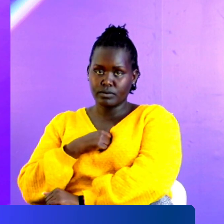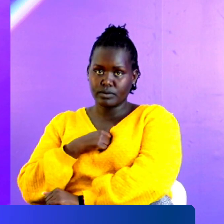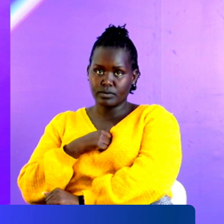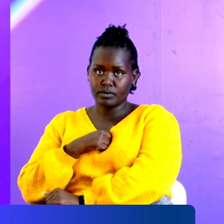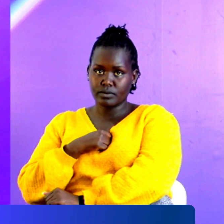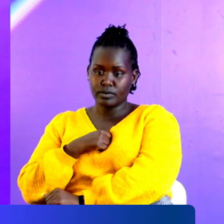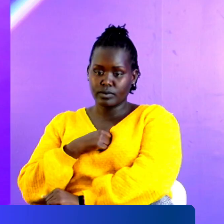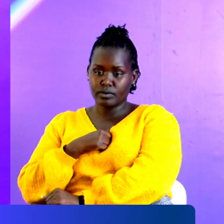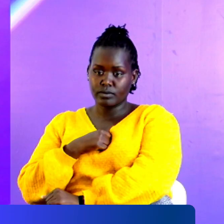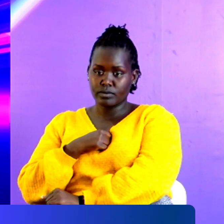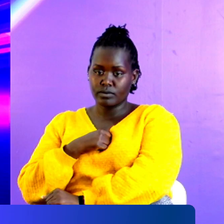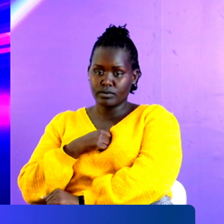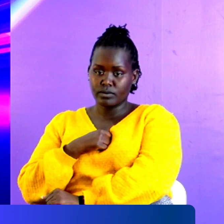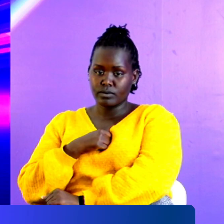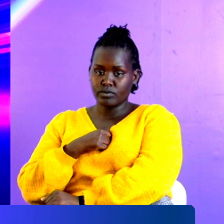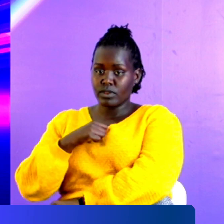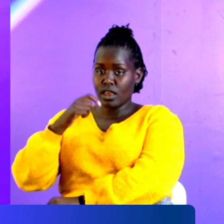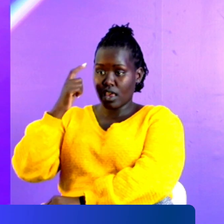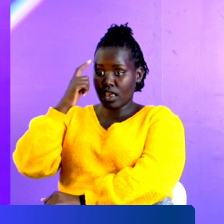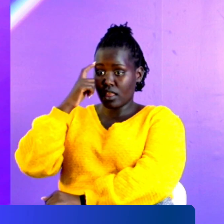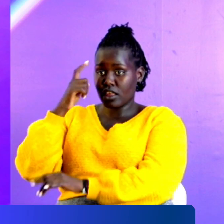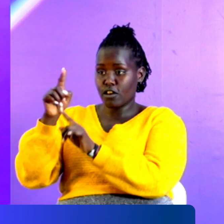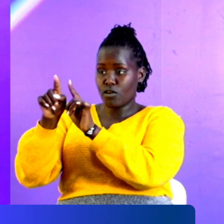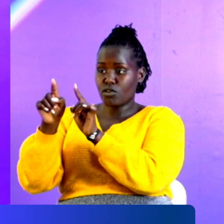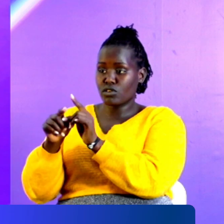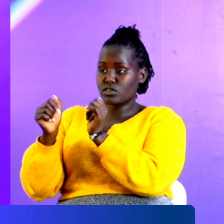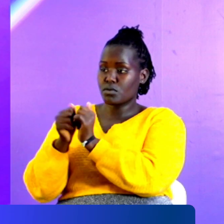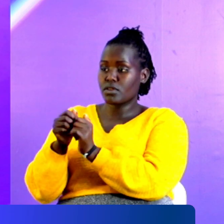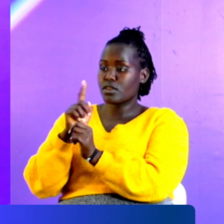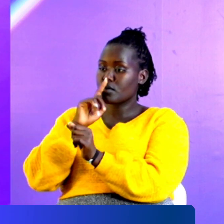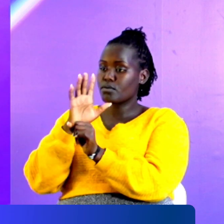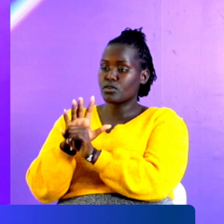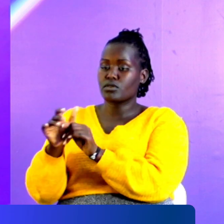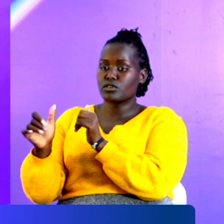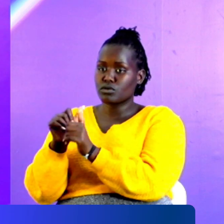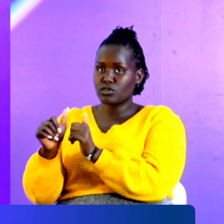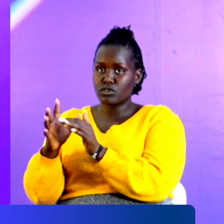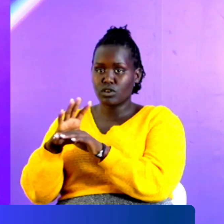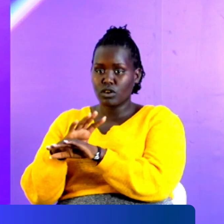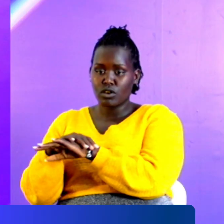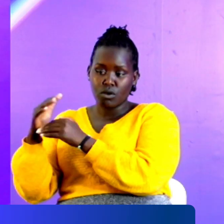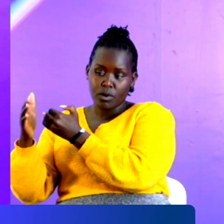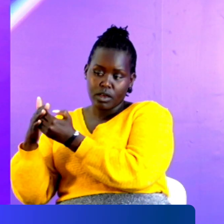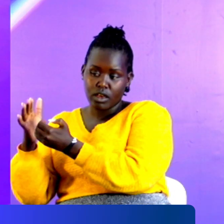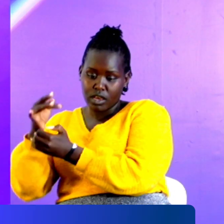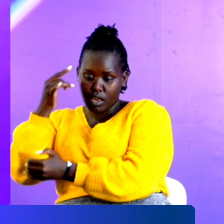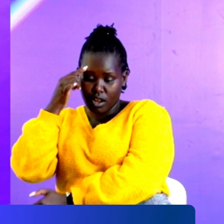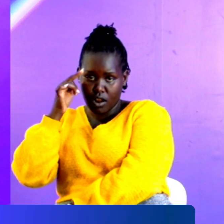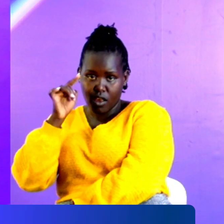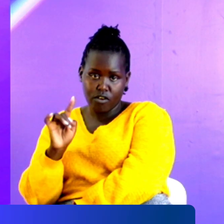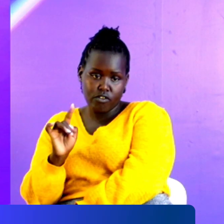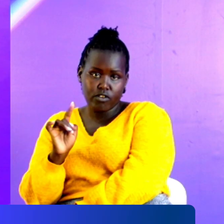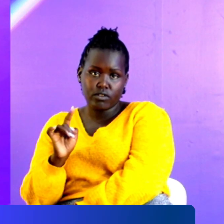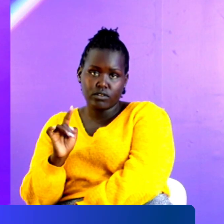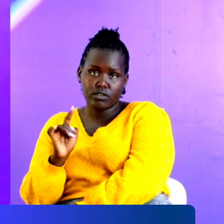Yeah. And I have a follow-up to that. I think also with the promise that you're going to be taken care of. All right?